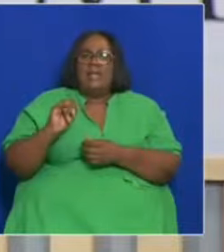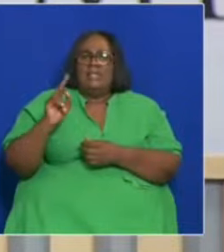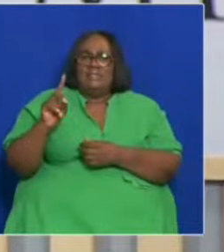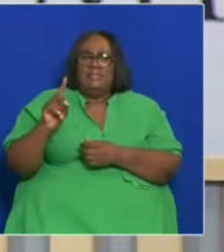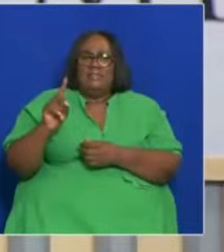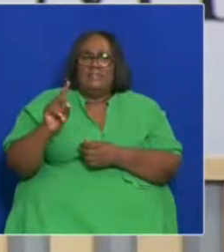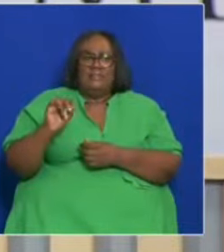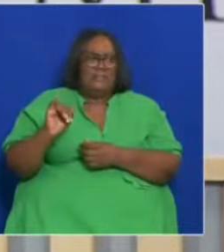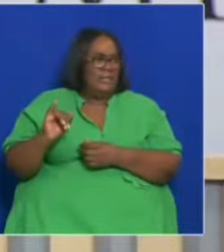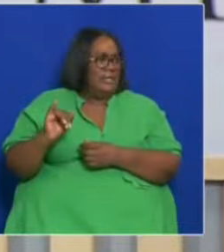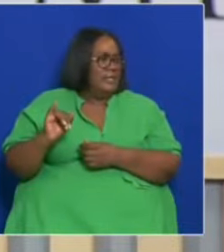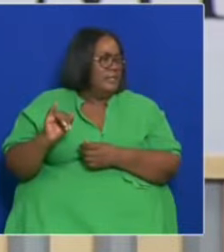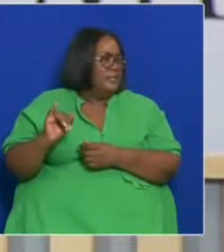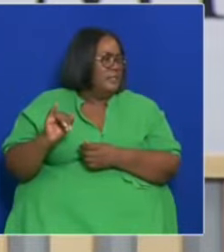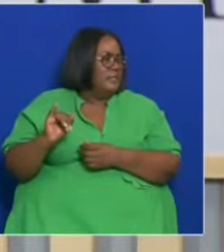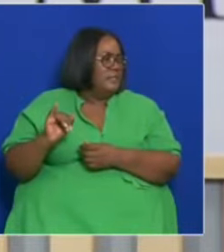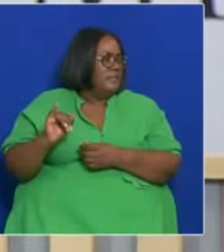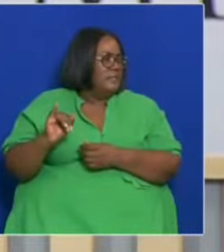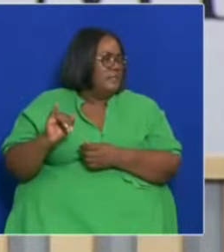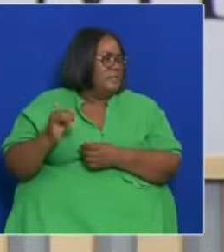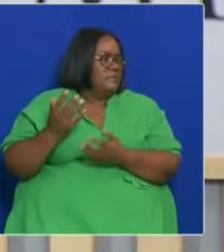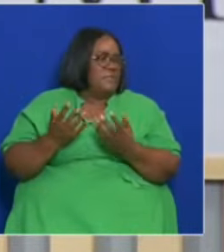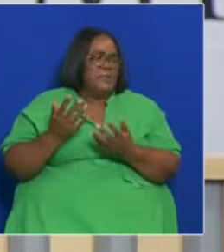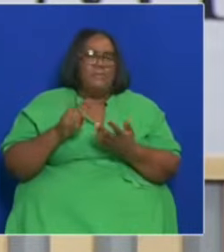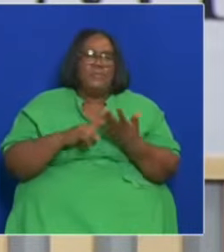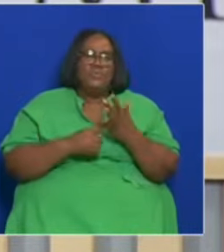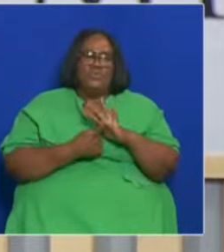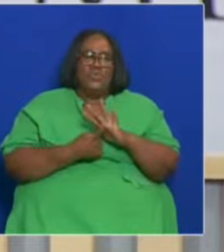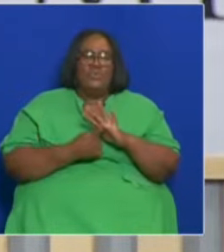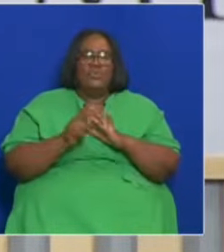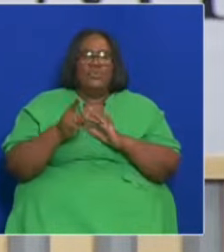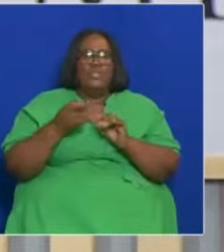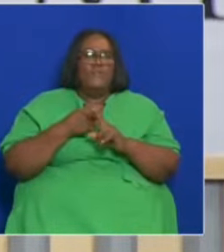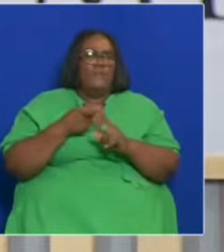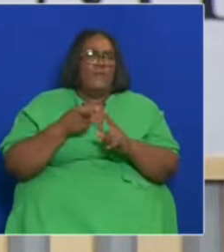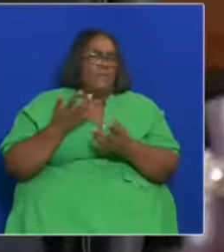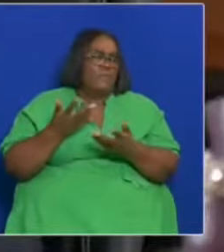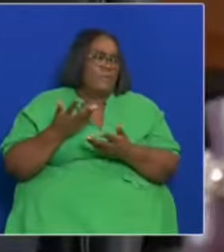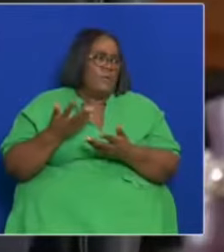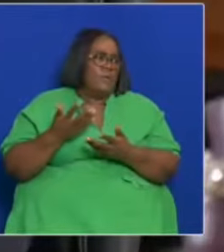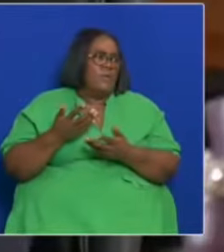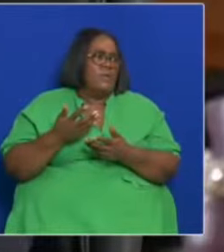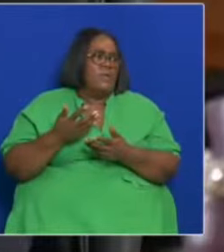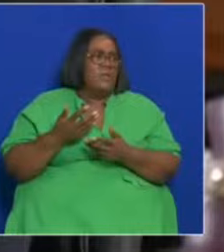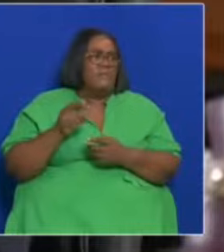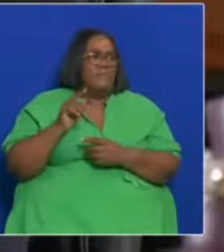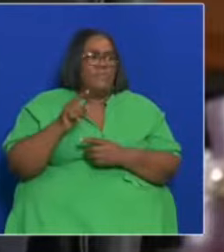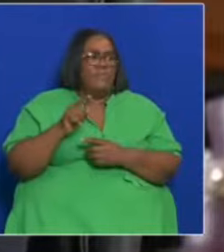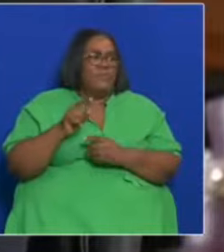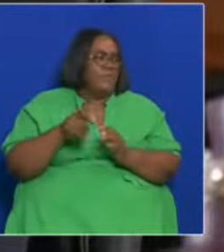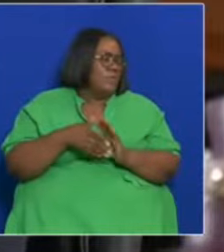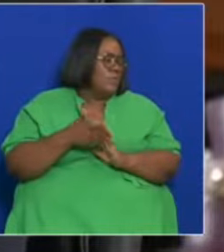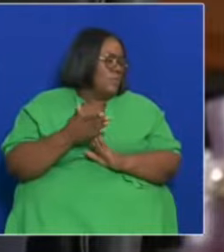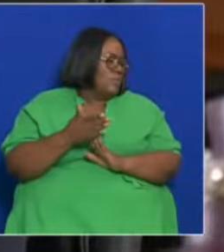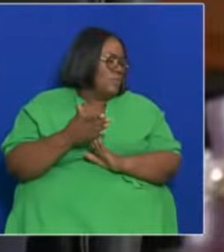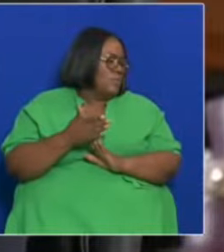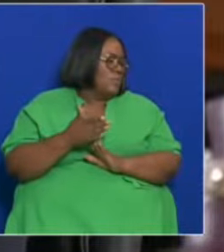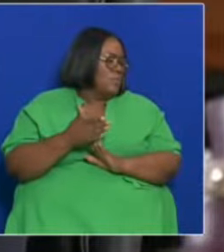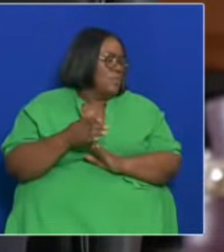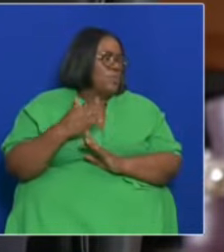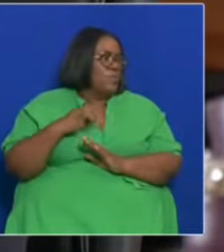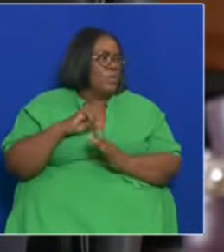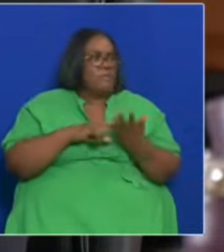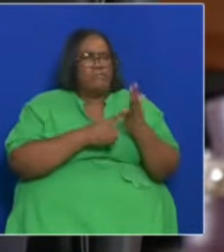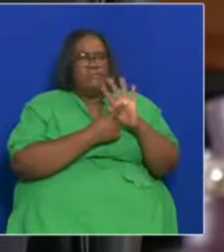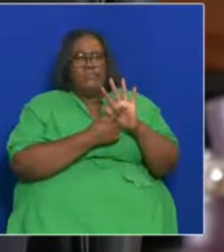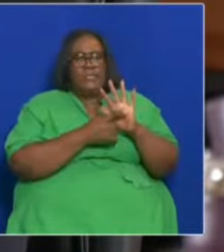Maybe Yes, just yes. to show you where that emanates from, if we can go to, we'll display it because I don't recall asking that